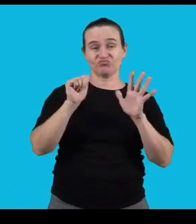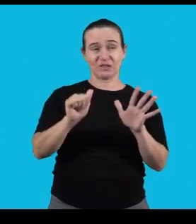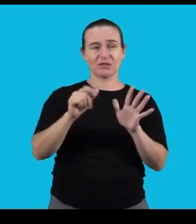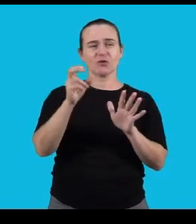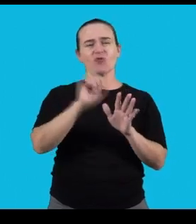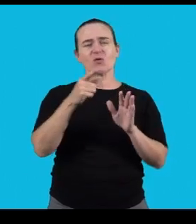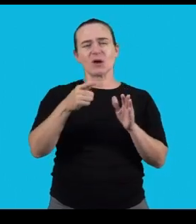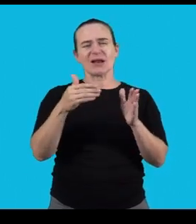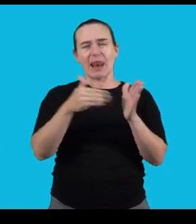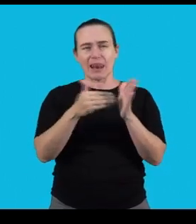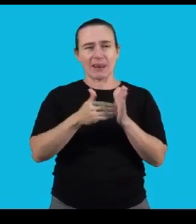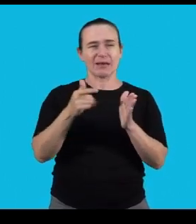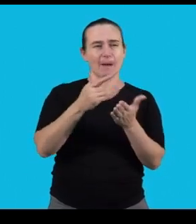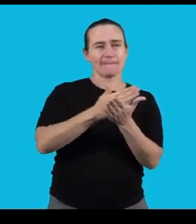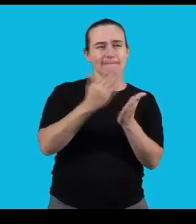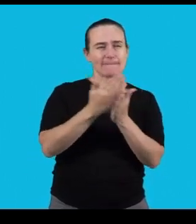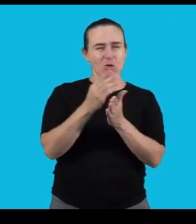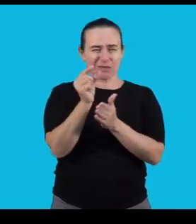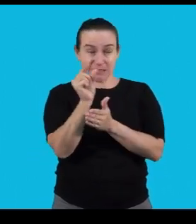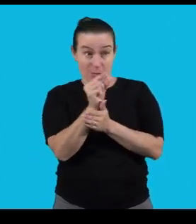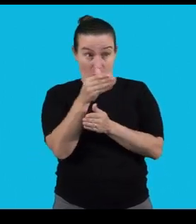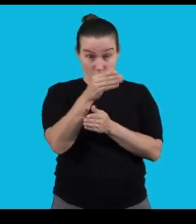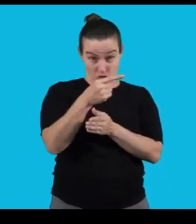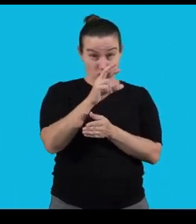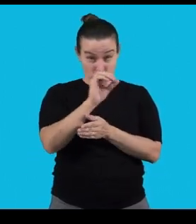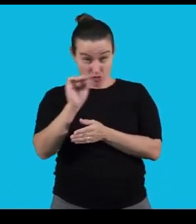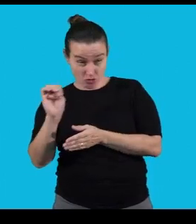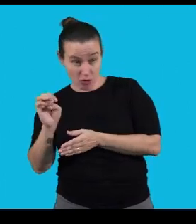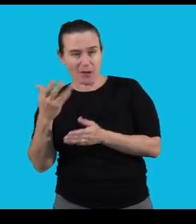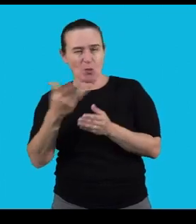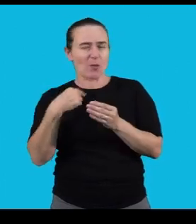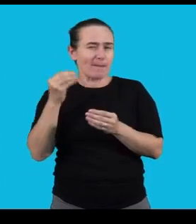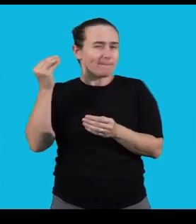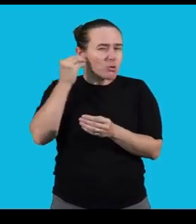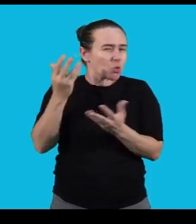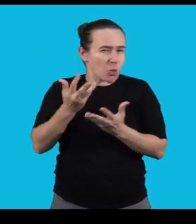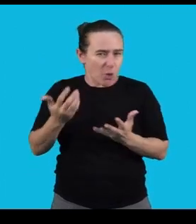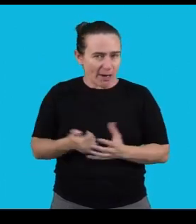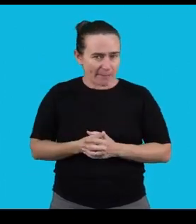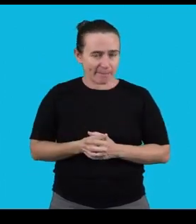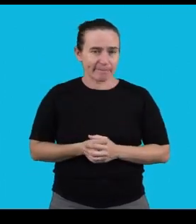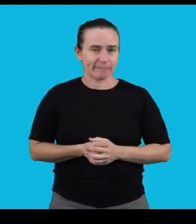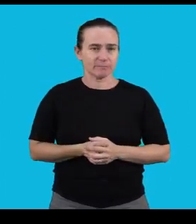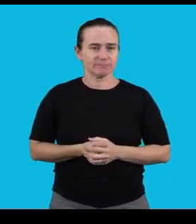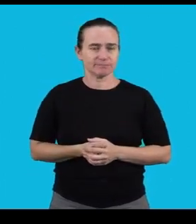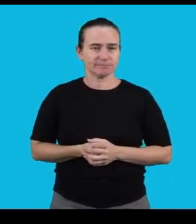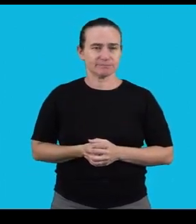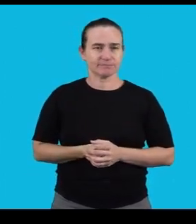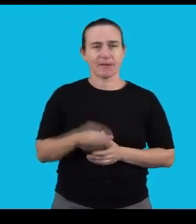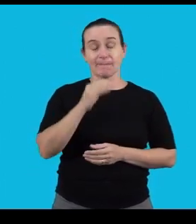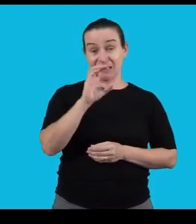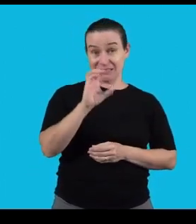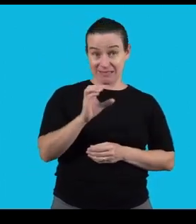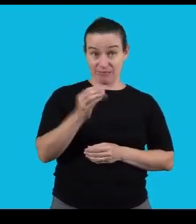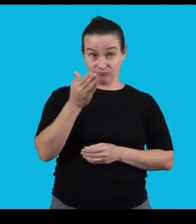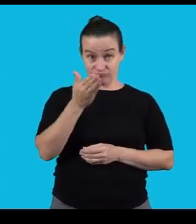346, write down the letter of the part where the small device named in question 345 is inserted. So you tell us the part